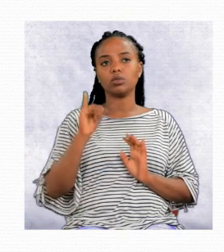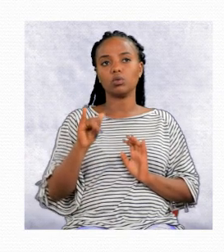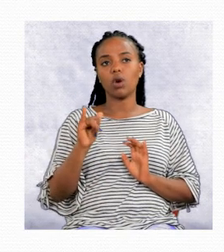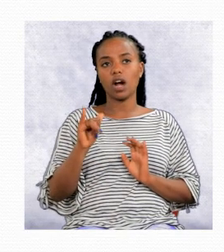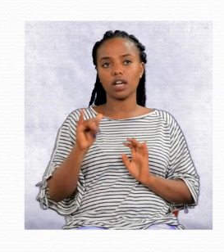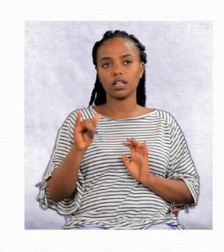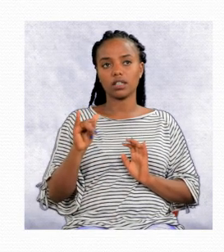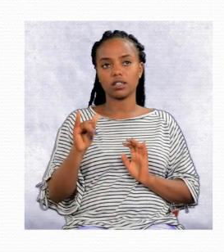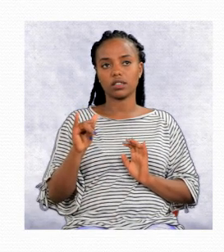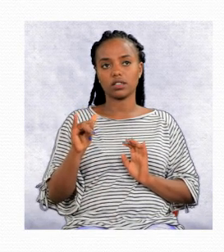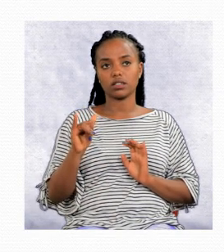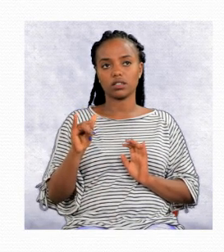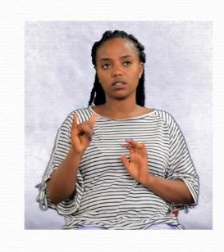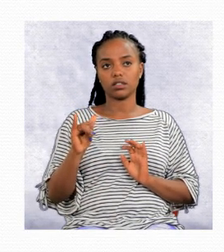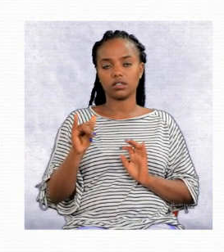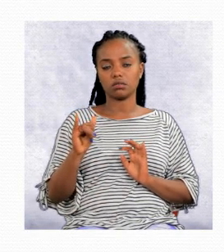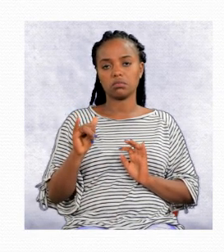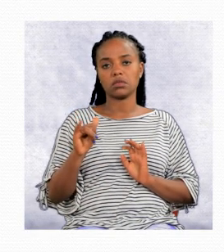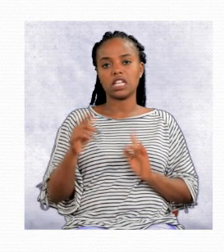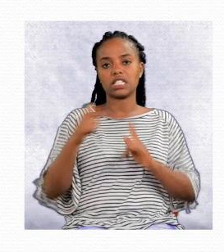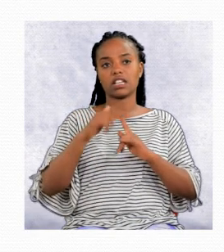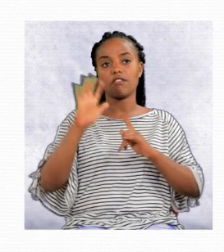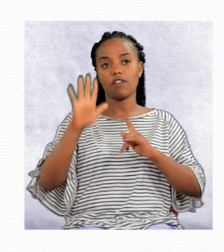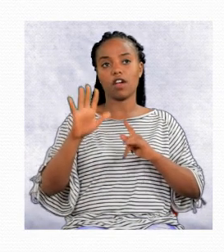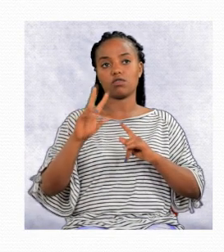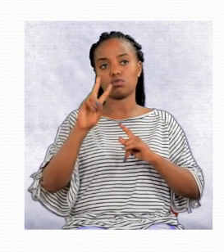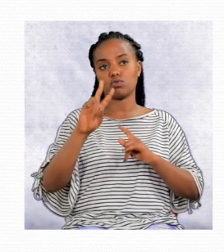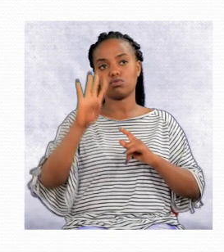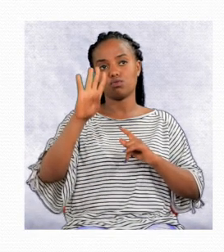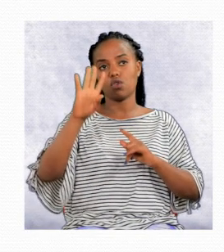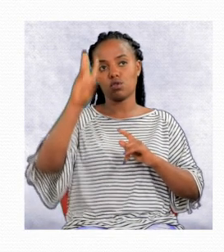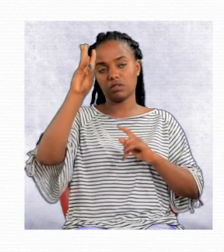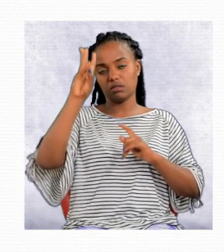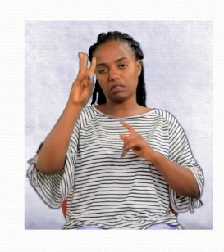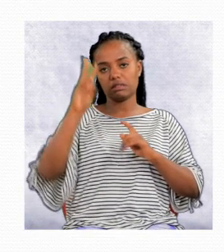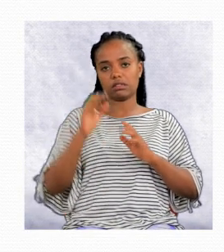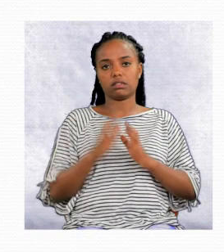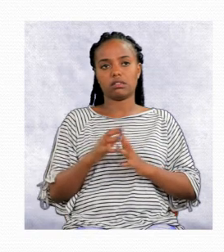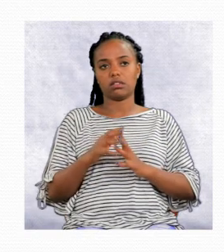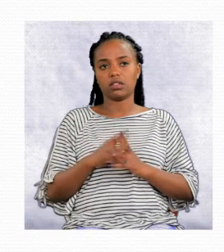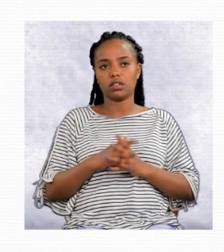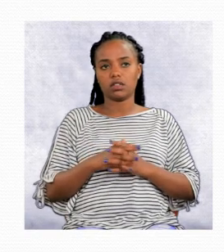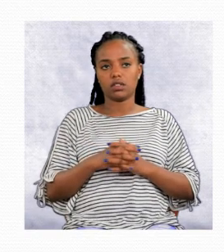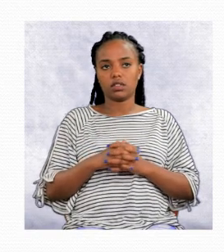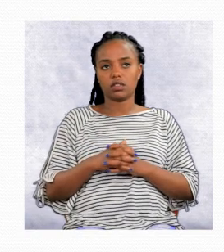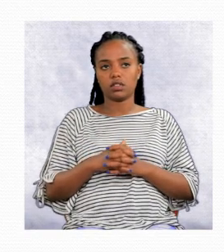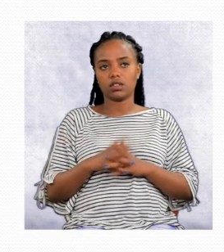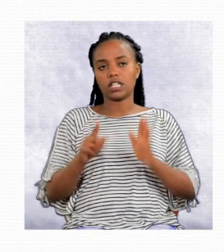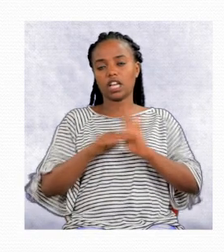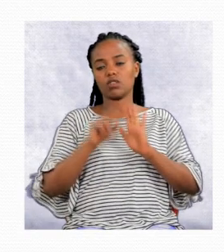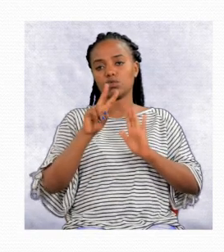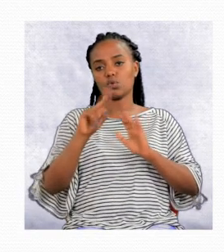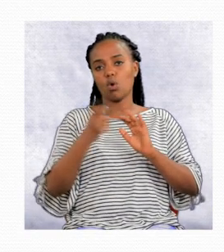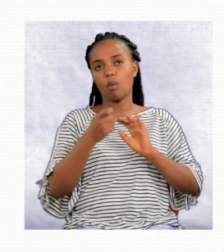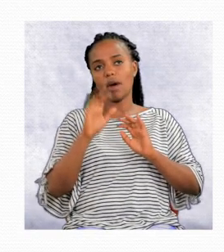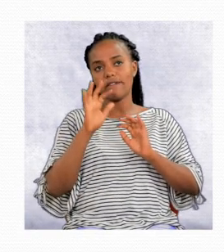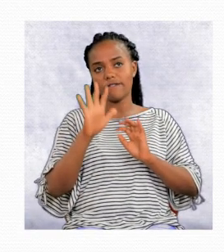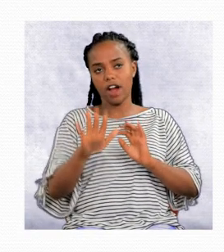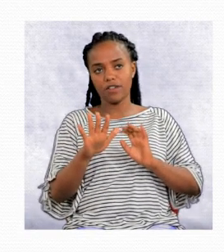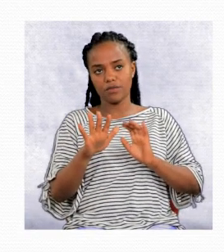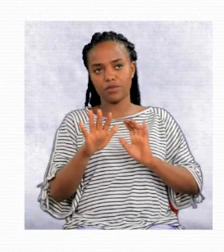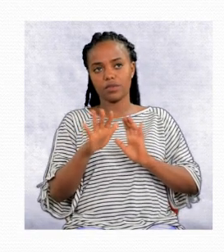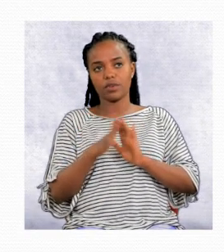up to 5. Assume this one is 2, 4, 6. So roughly sketching, negative 2, 5. Negative